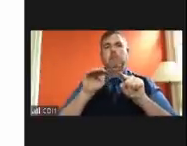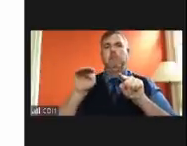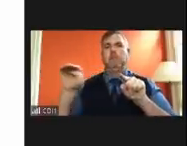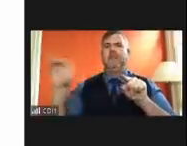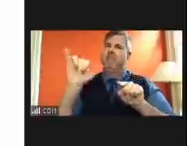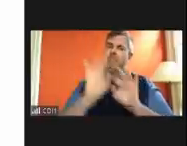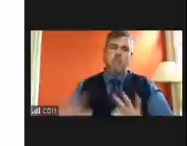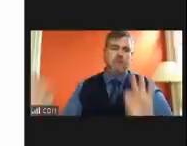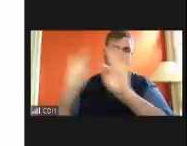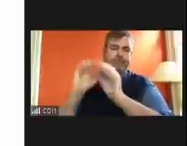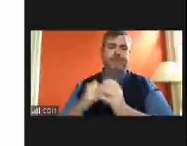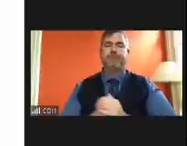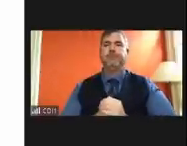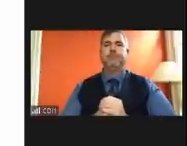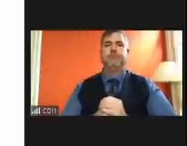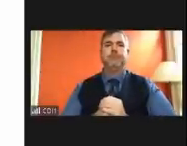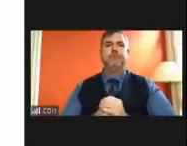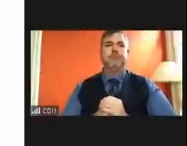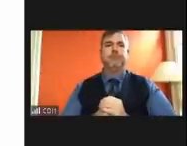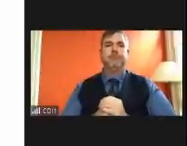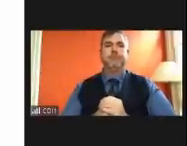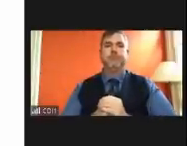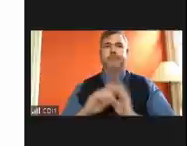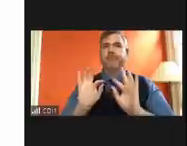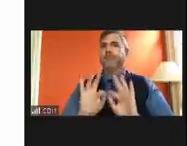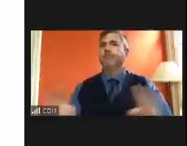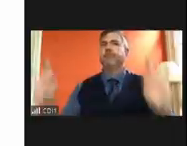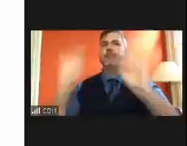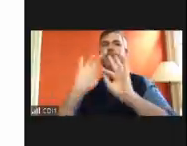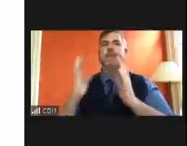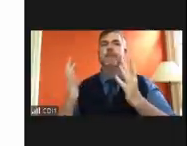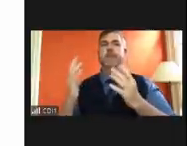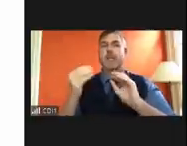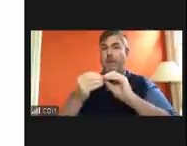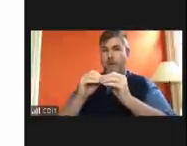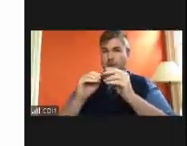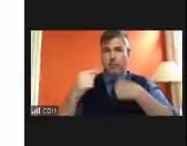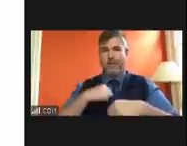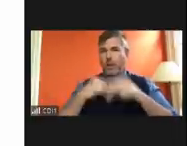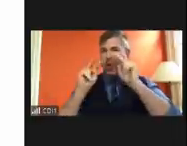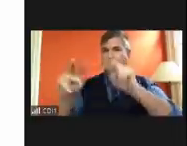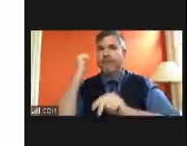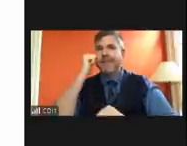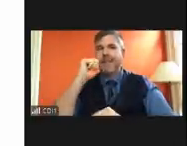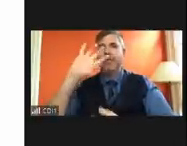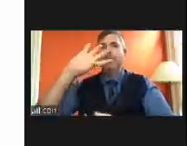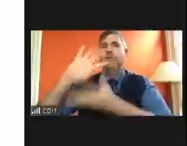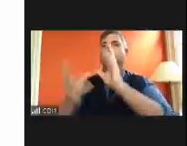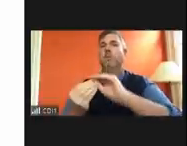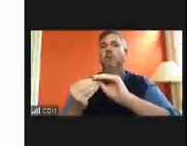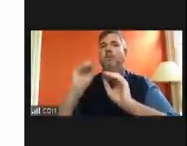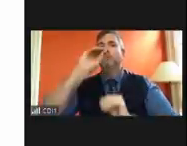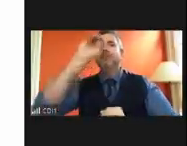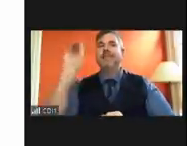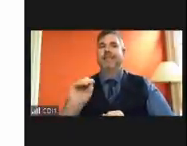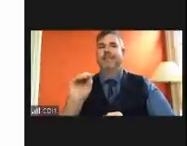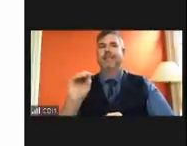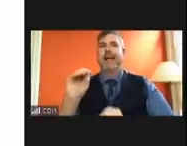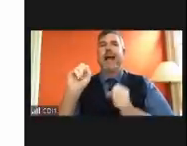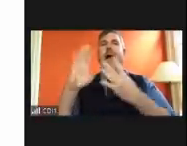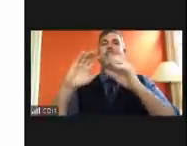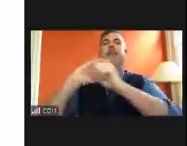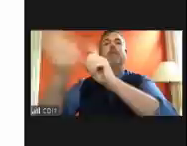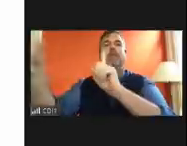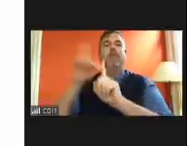This is an important thing that we look at each day, which is the total percent positive tests. And that's been increased slightly